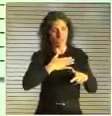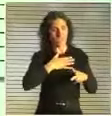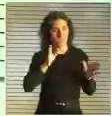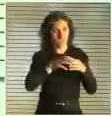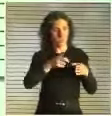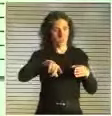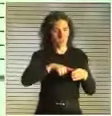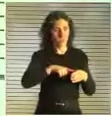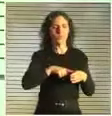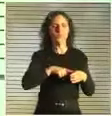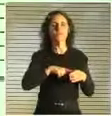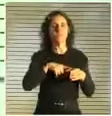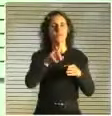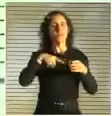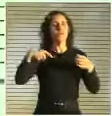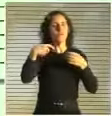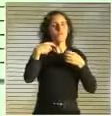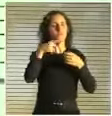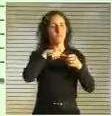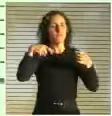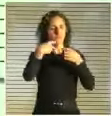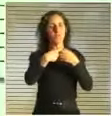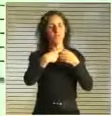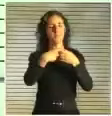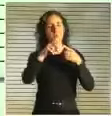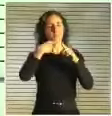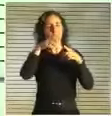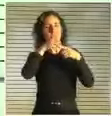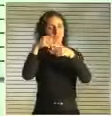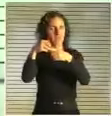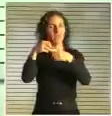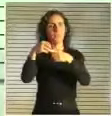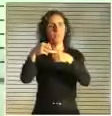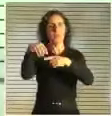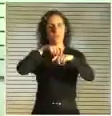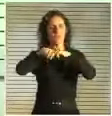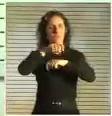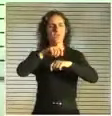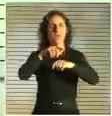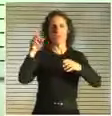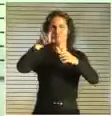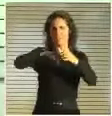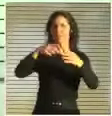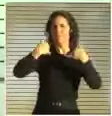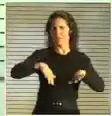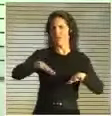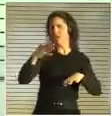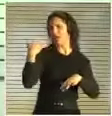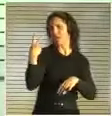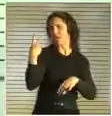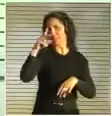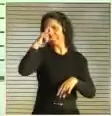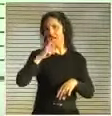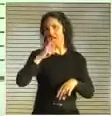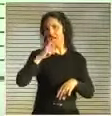for almost 2 decades. So we definitely believe in collaboration, and you're doing a great job, Glenn. So with Radisson,